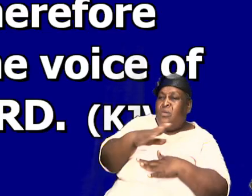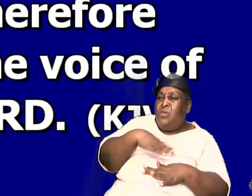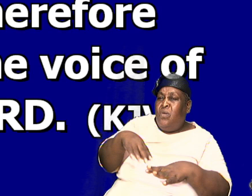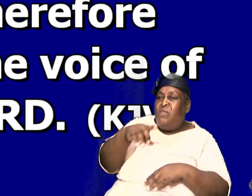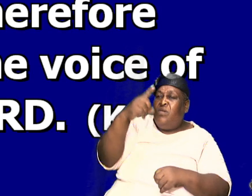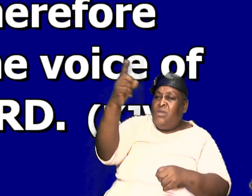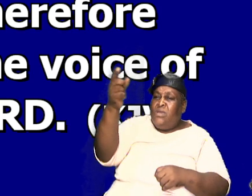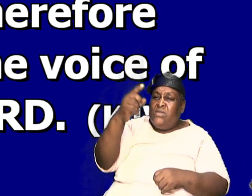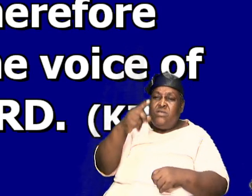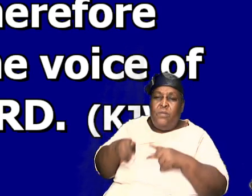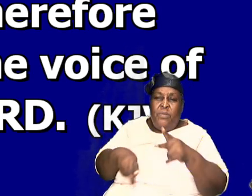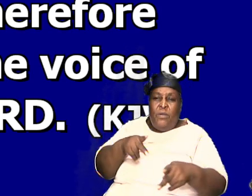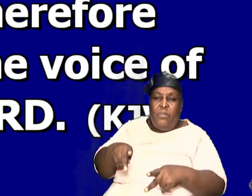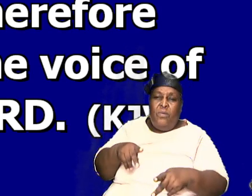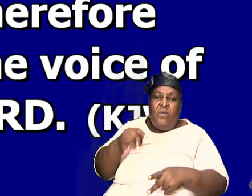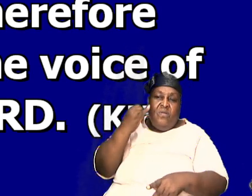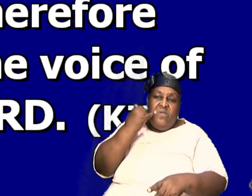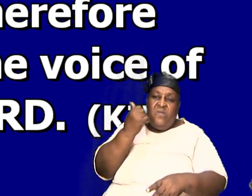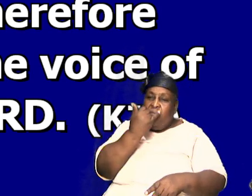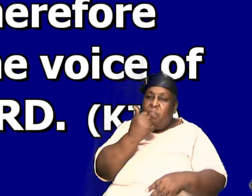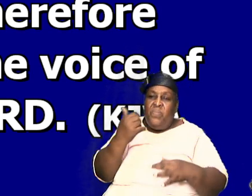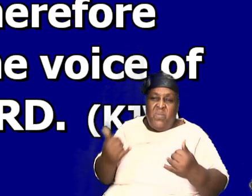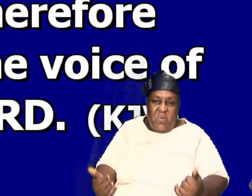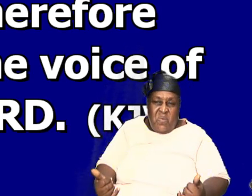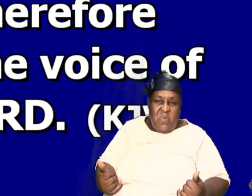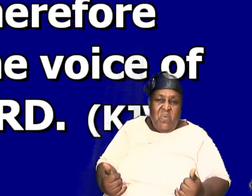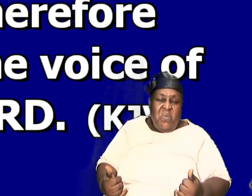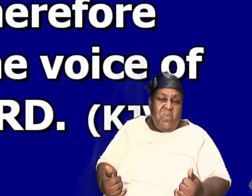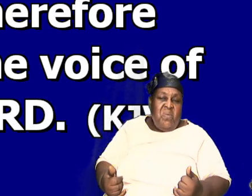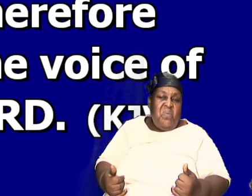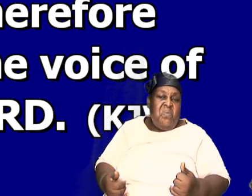over Israel. Now therefore, hearken